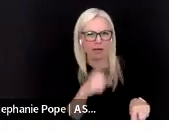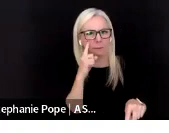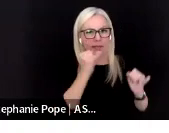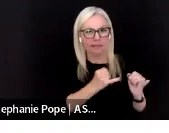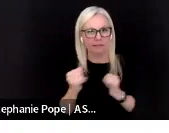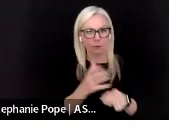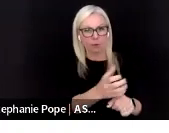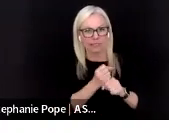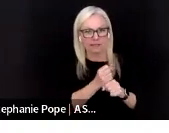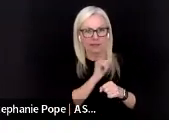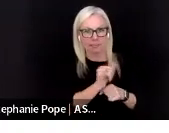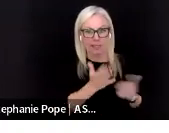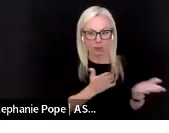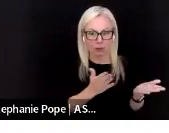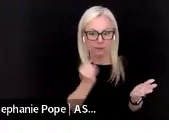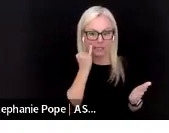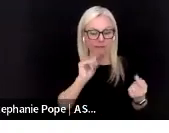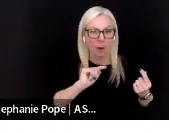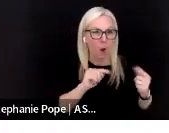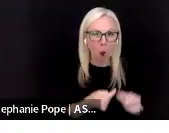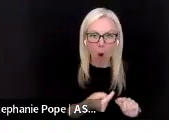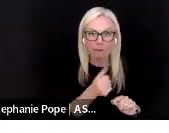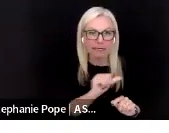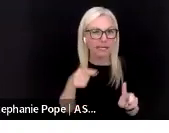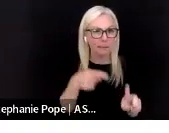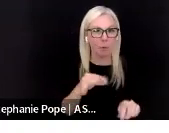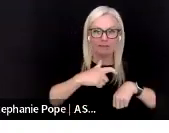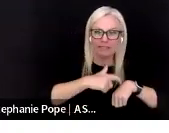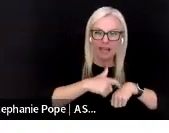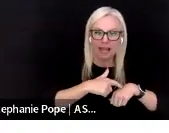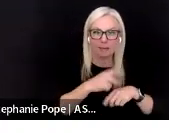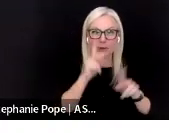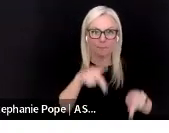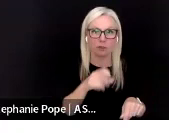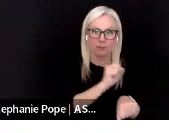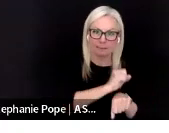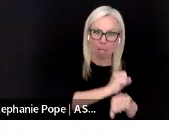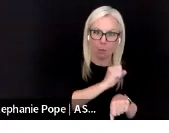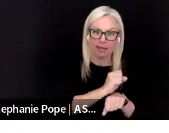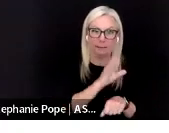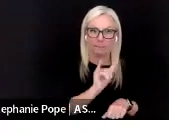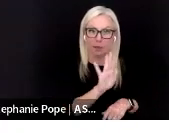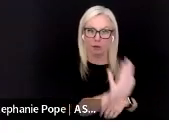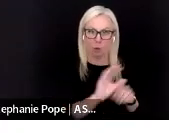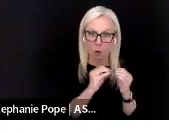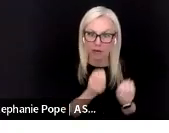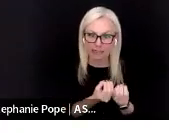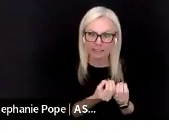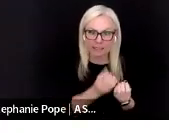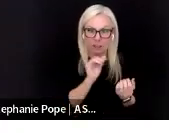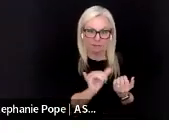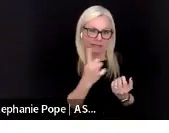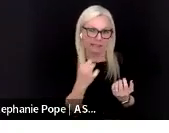individual receiving services, if they were harmed at any point in time when the person was employed by your organization, that's